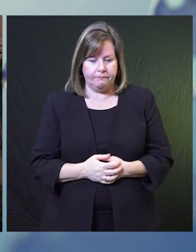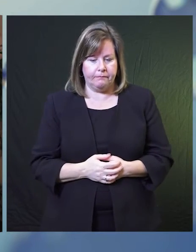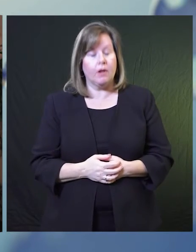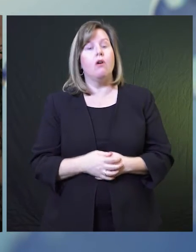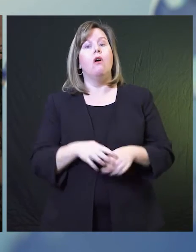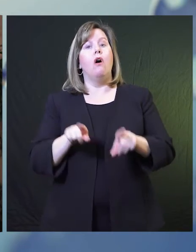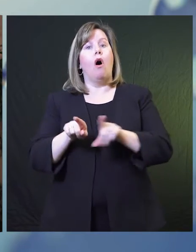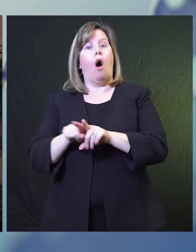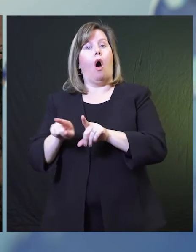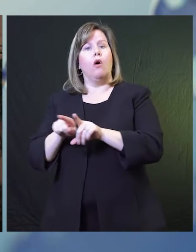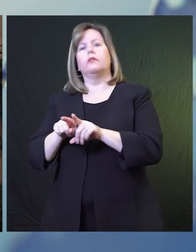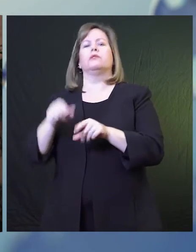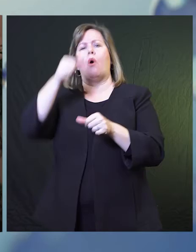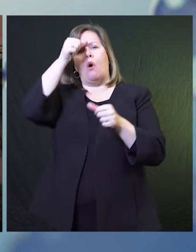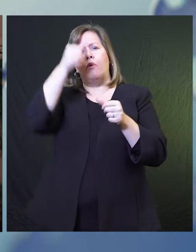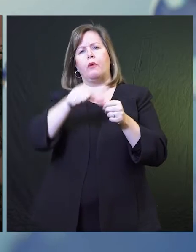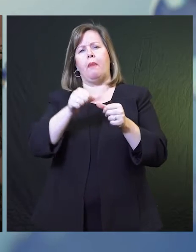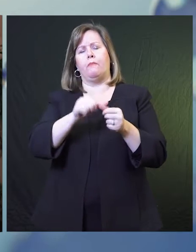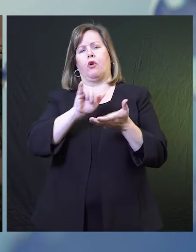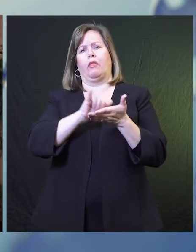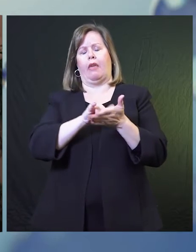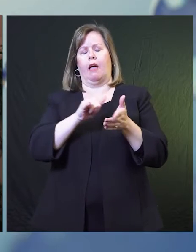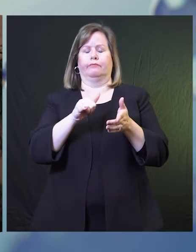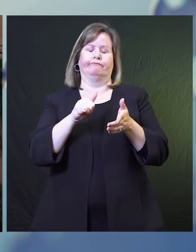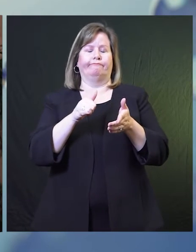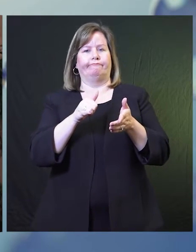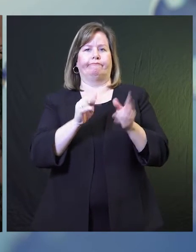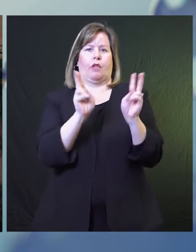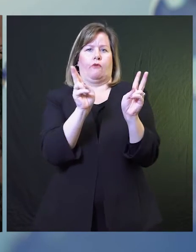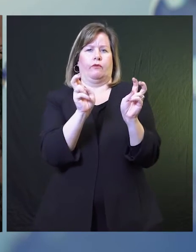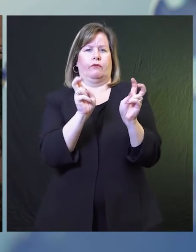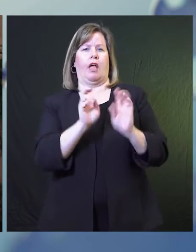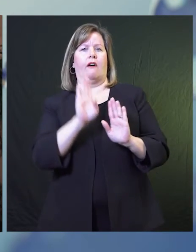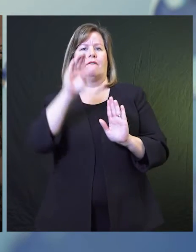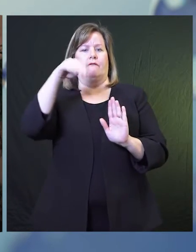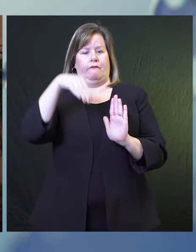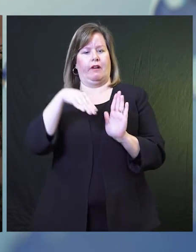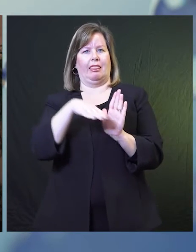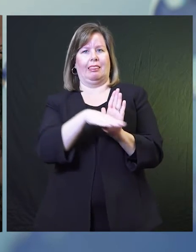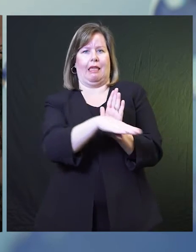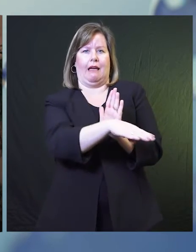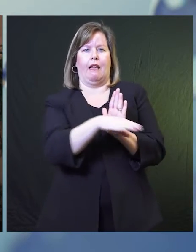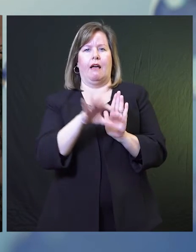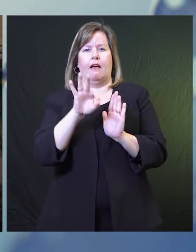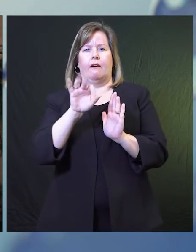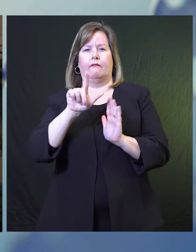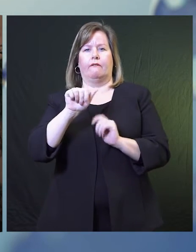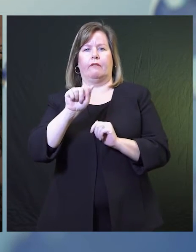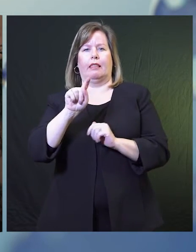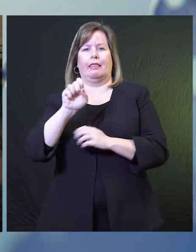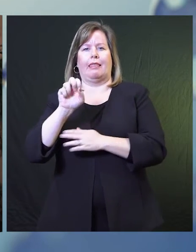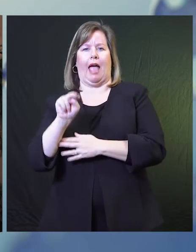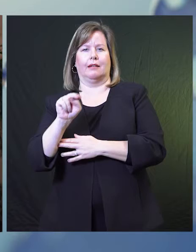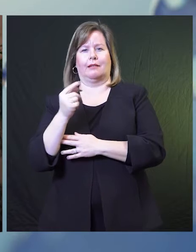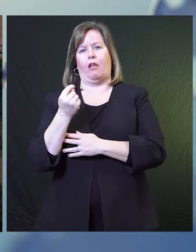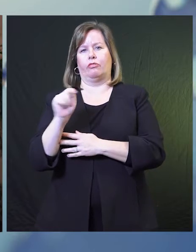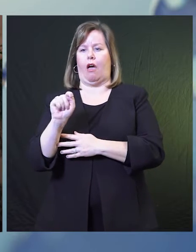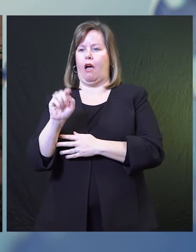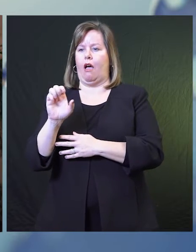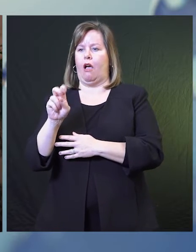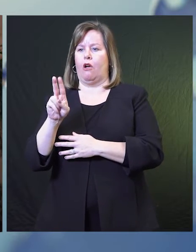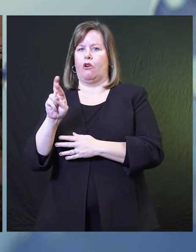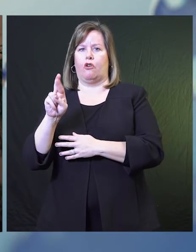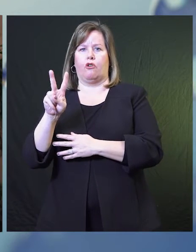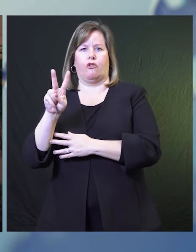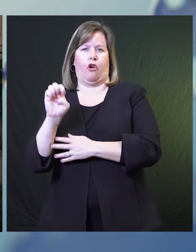this in light of what it means to flatten the curve and what the purpose of flattening the curve was to begin with. You know, we've been talking about flattening the curve for